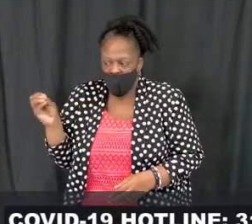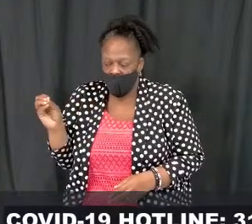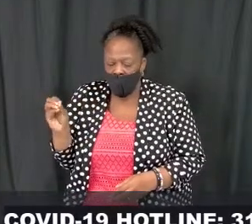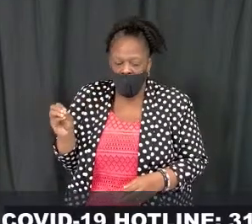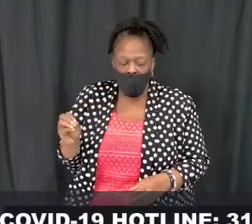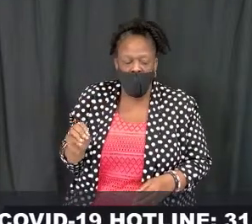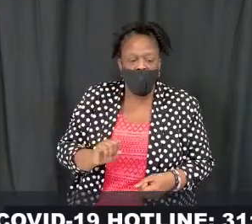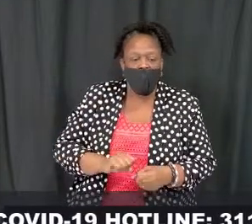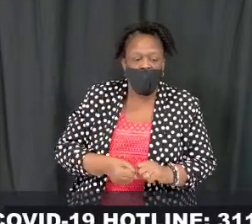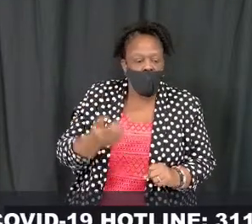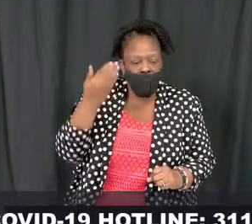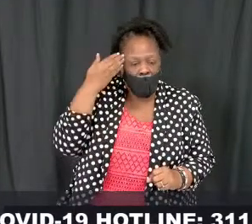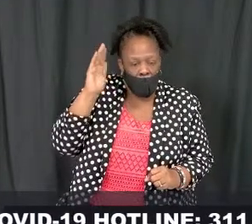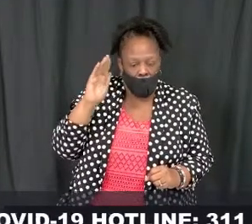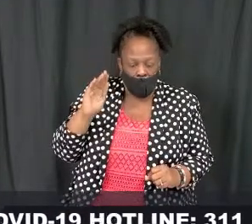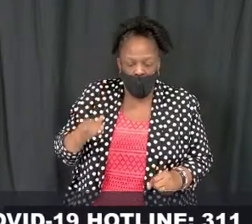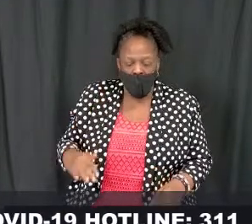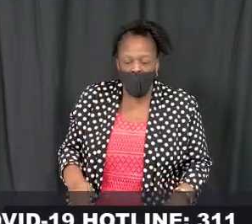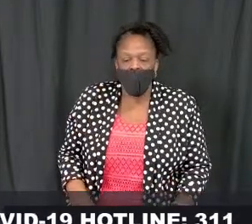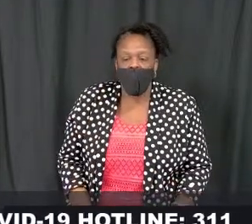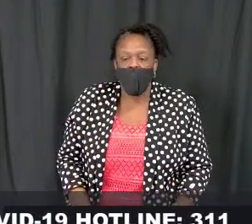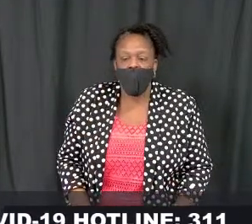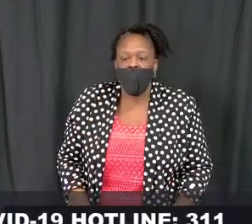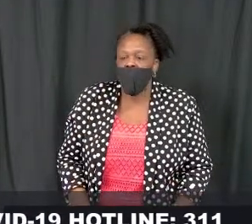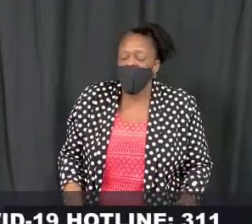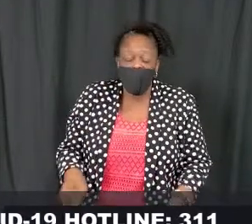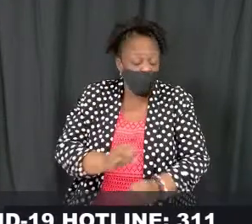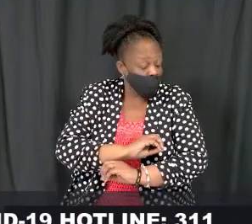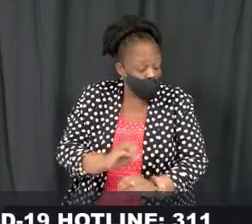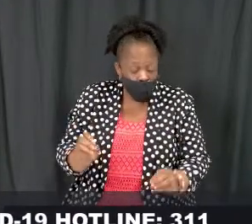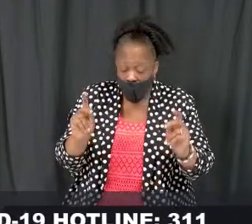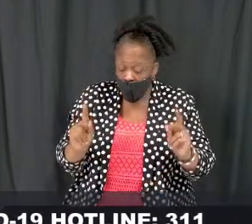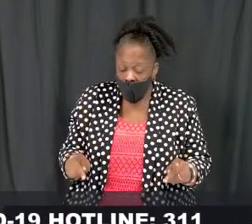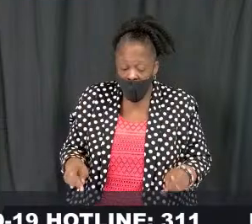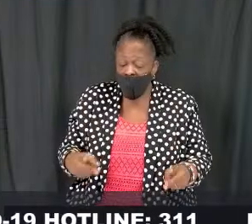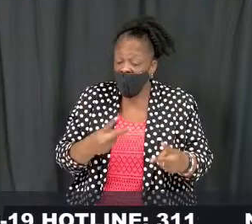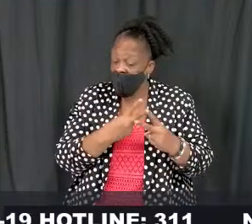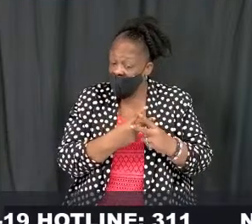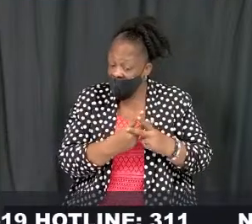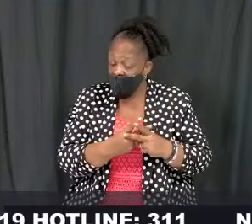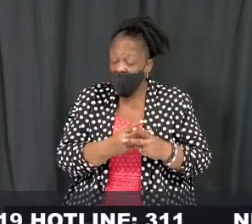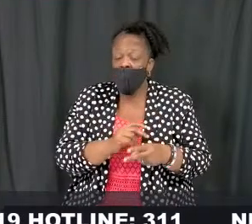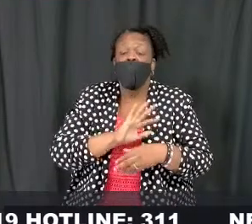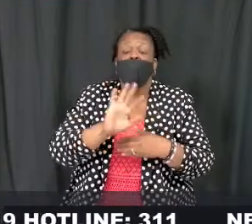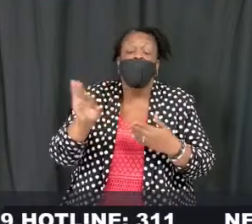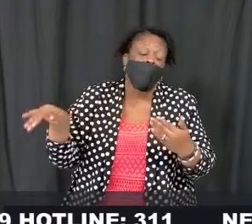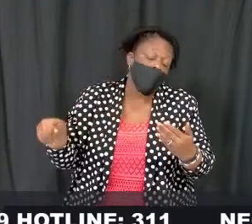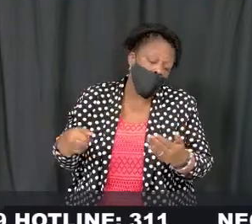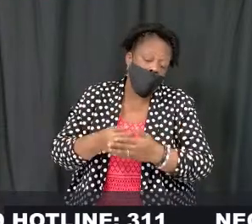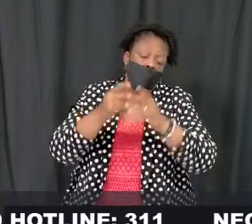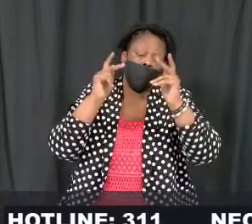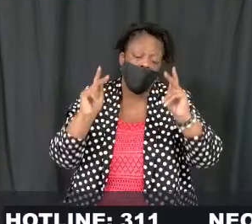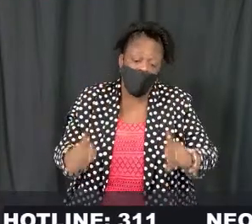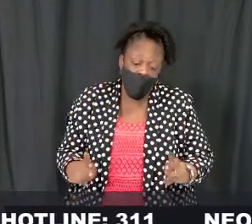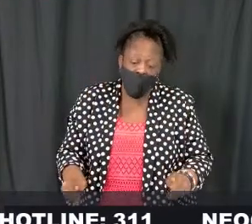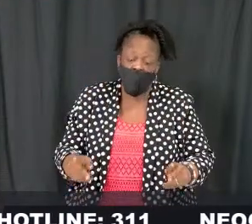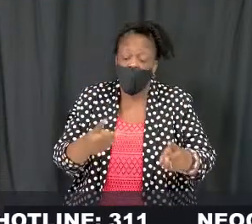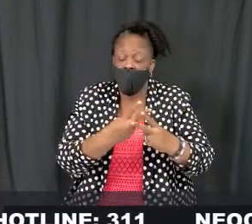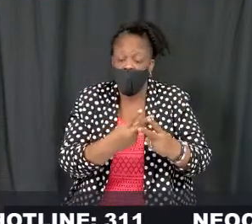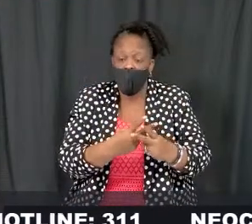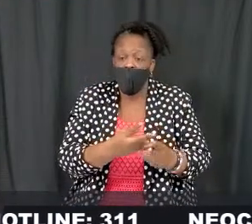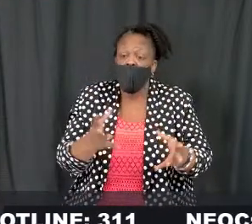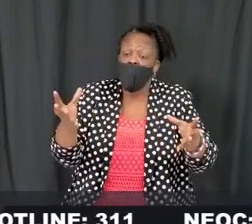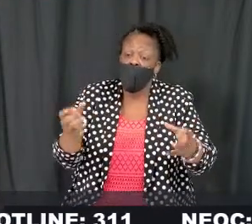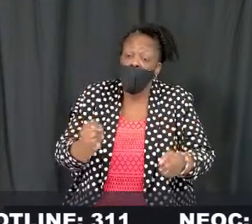the protection. We have said, no one is safe until everyone is safe, and we need everyone on board in